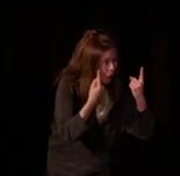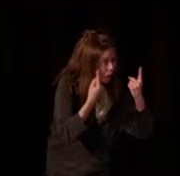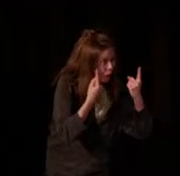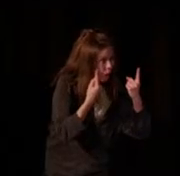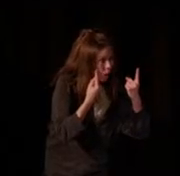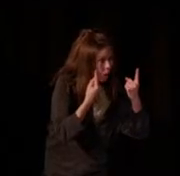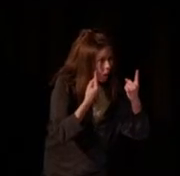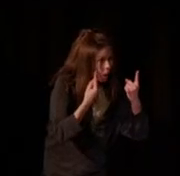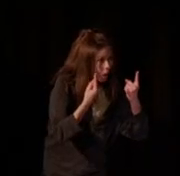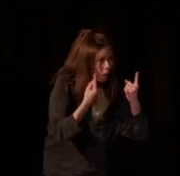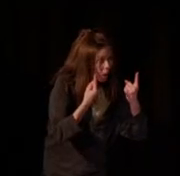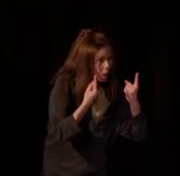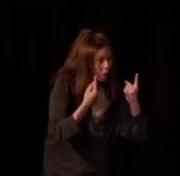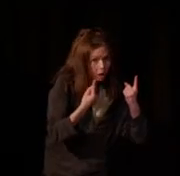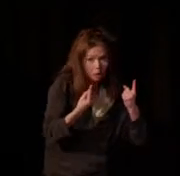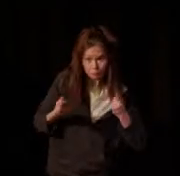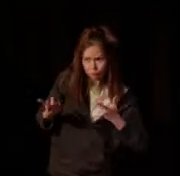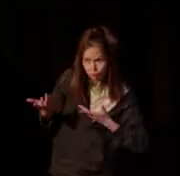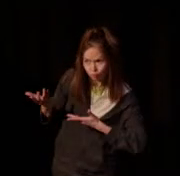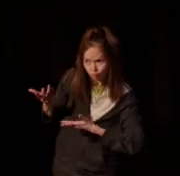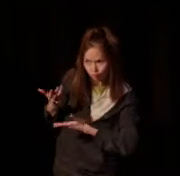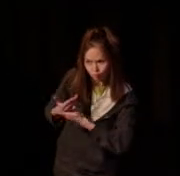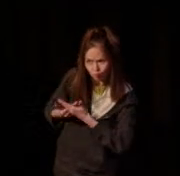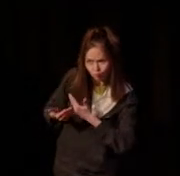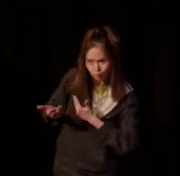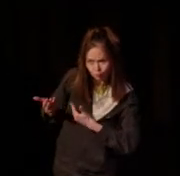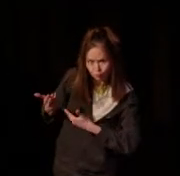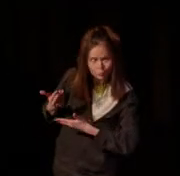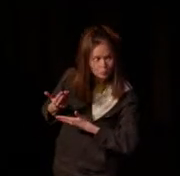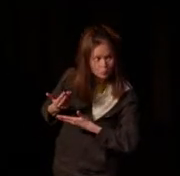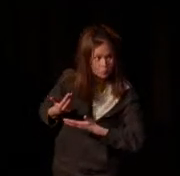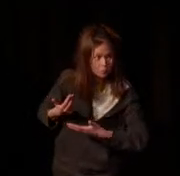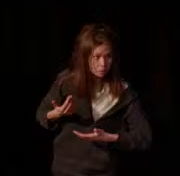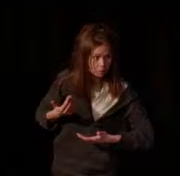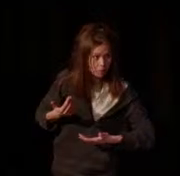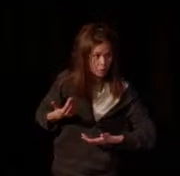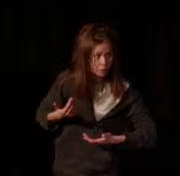Well, go on, Camillo.